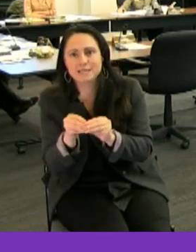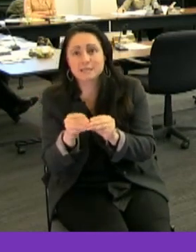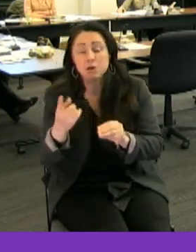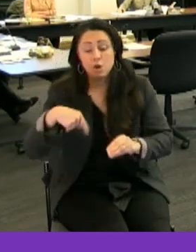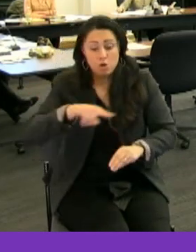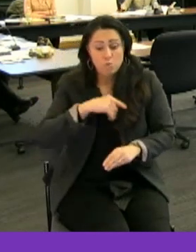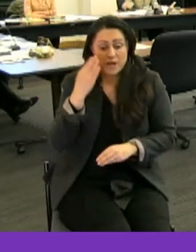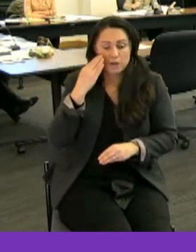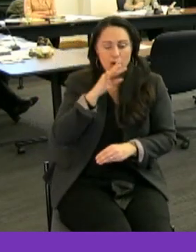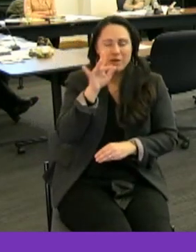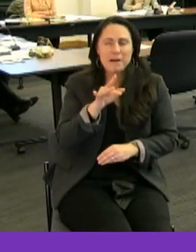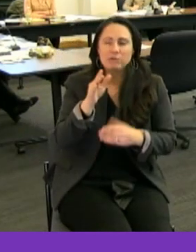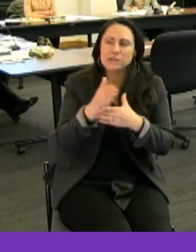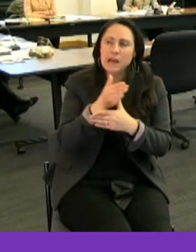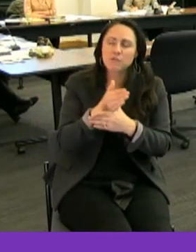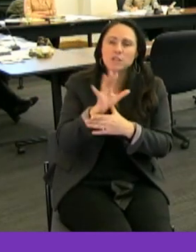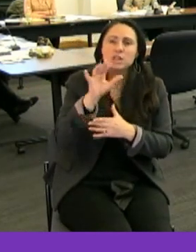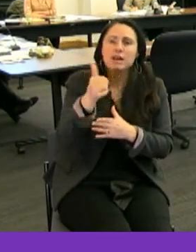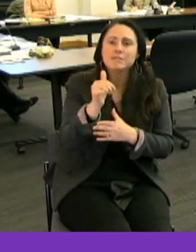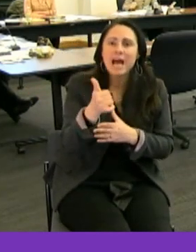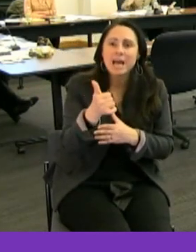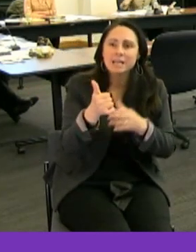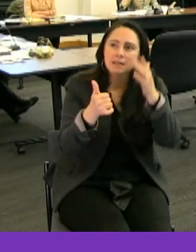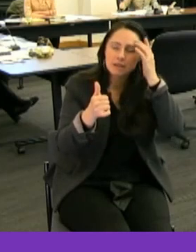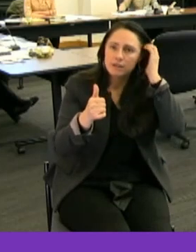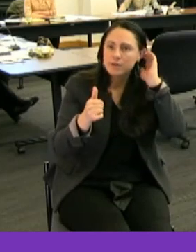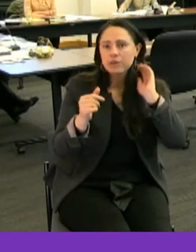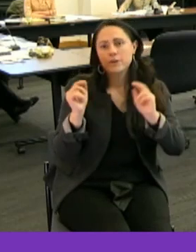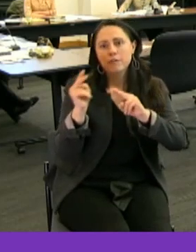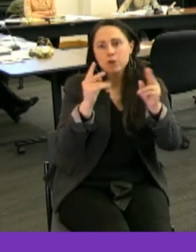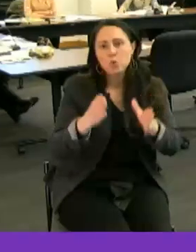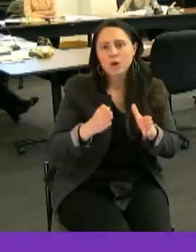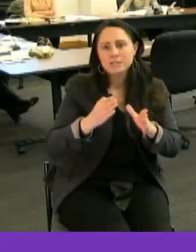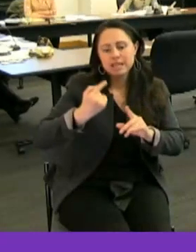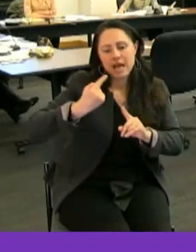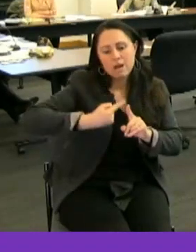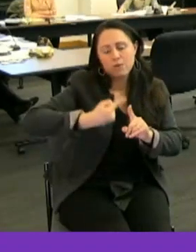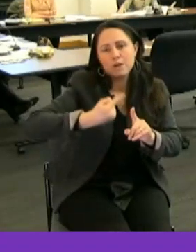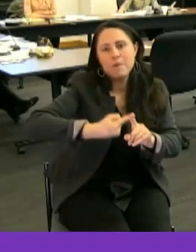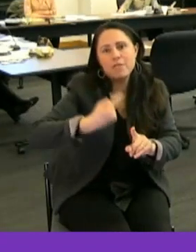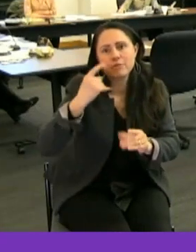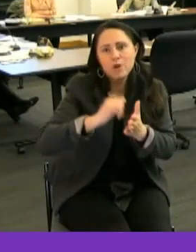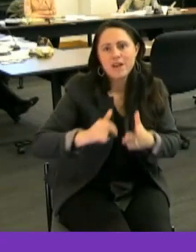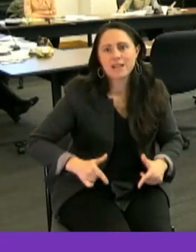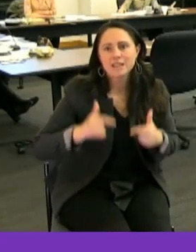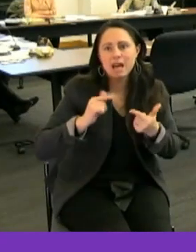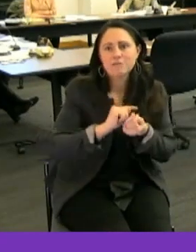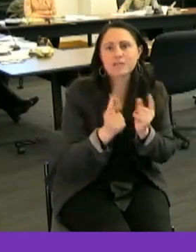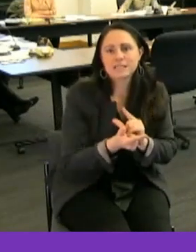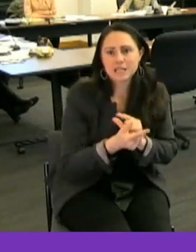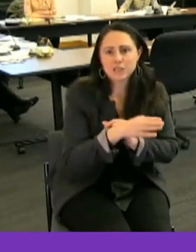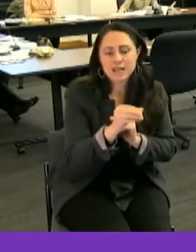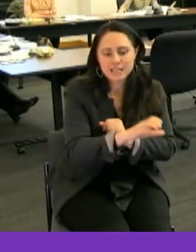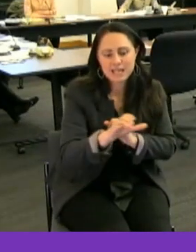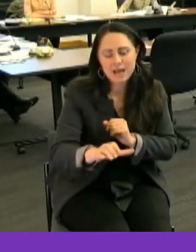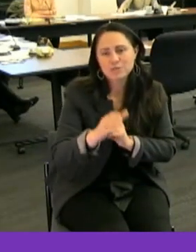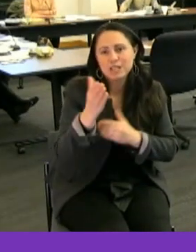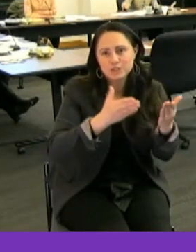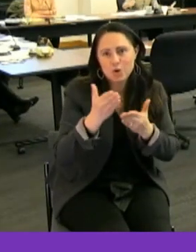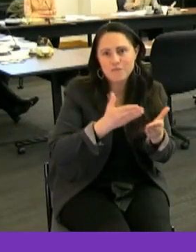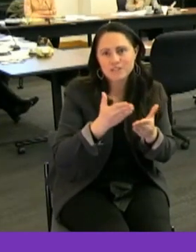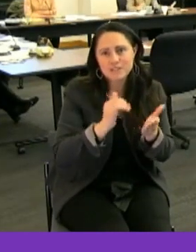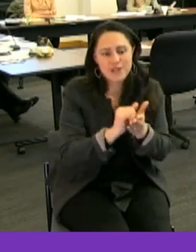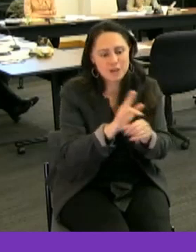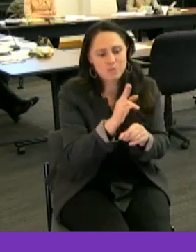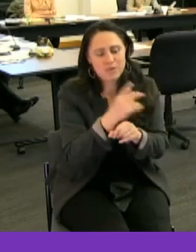We know that it's about an average of 10 viewers per month for that live translation and caption service